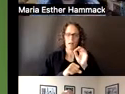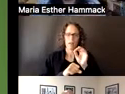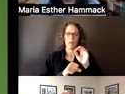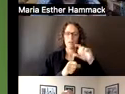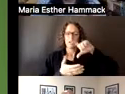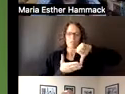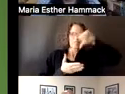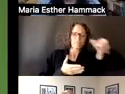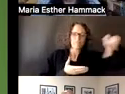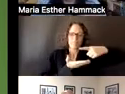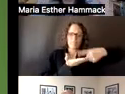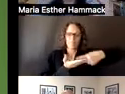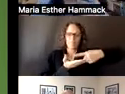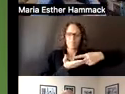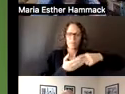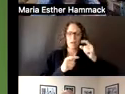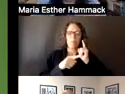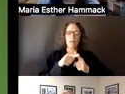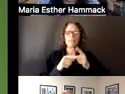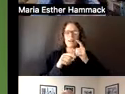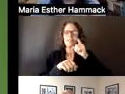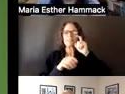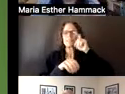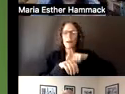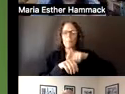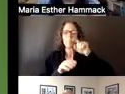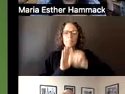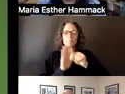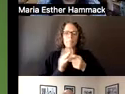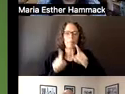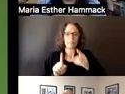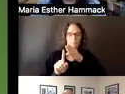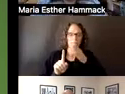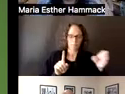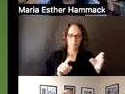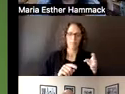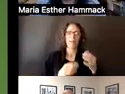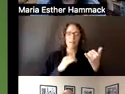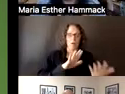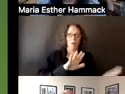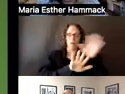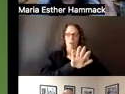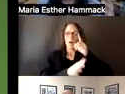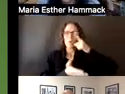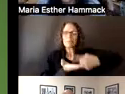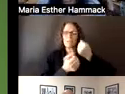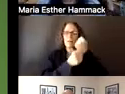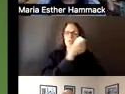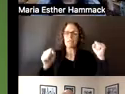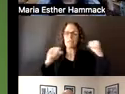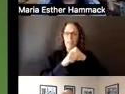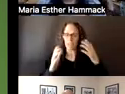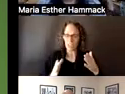be talking about freedom fighters. And one of the things that I do with this, the larger work